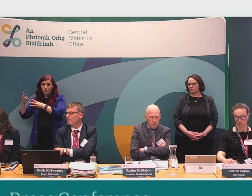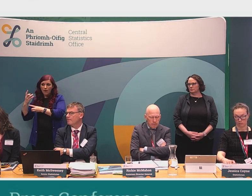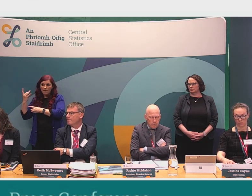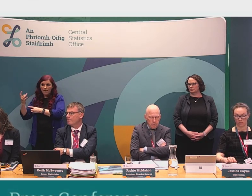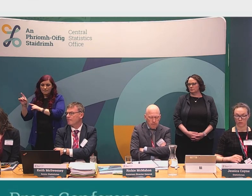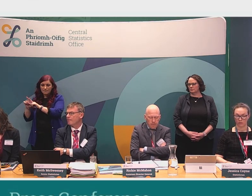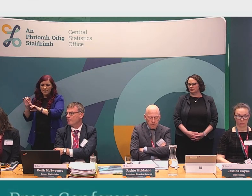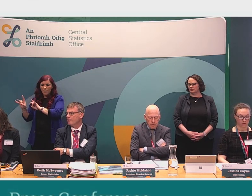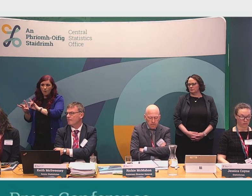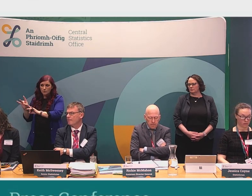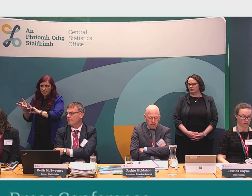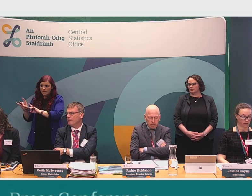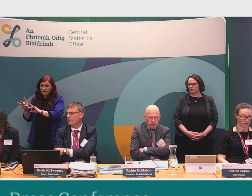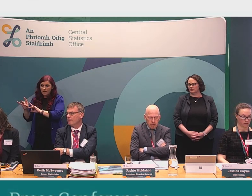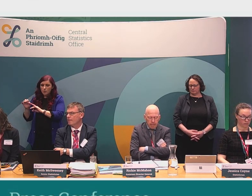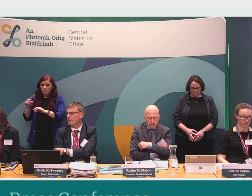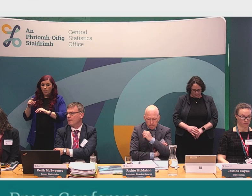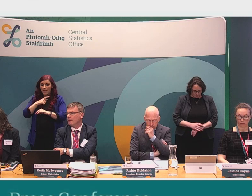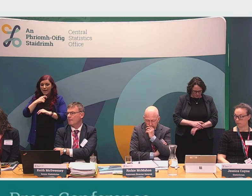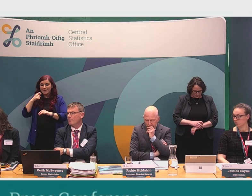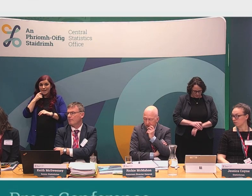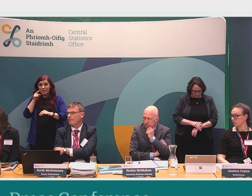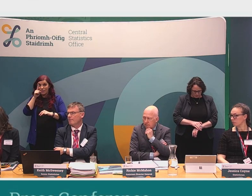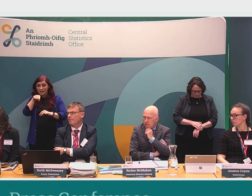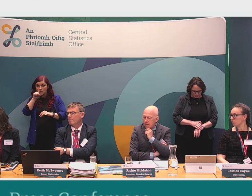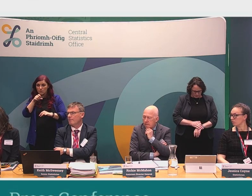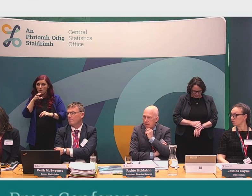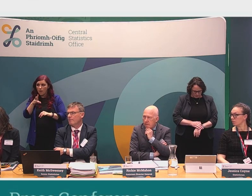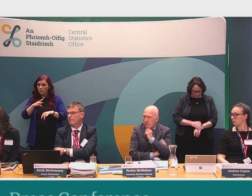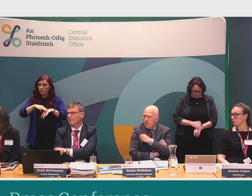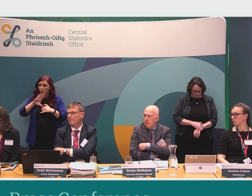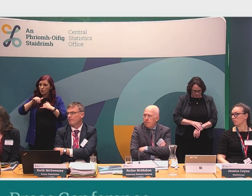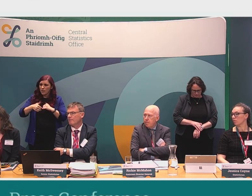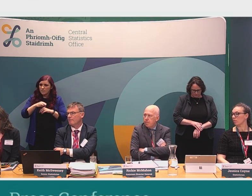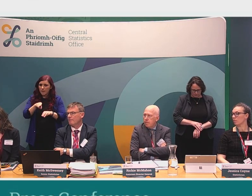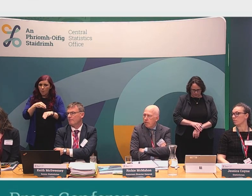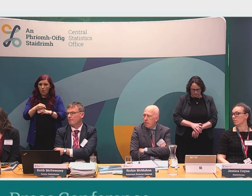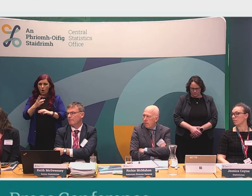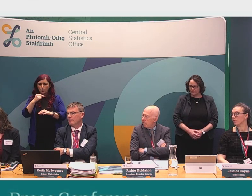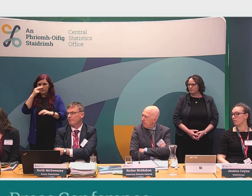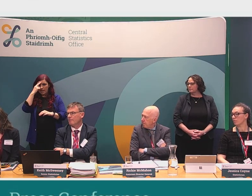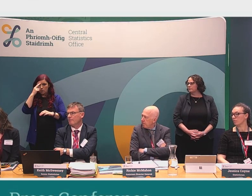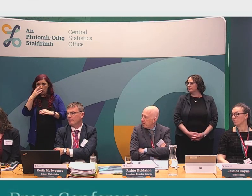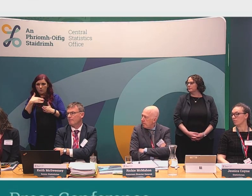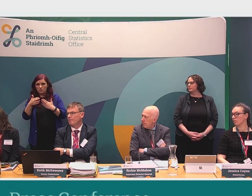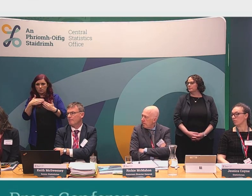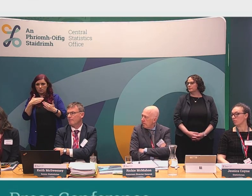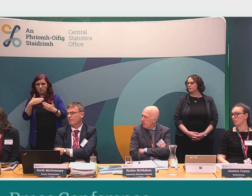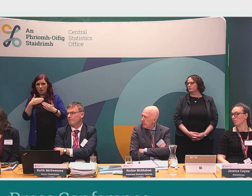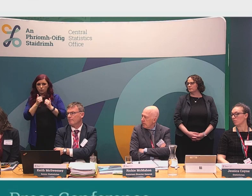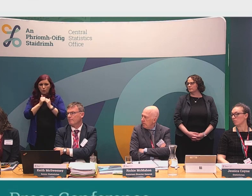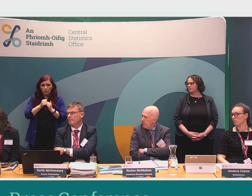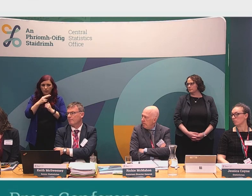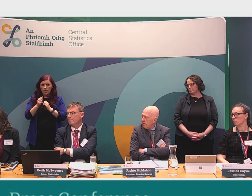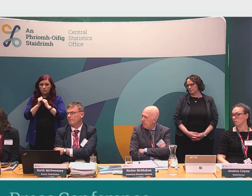they're more likely that younger people are probably more aware of what is and isn't appropriate, maybe compared to older age groups. So we have seen